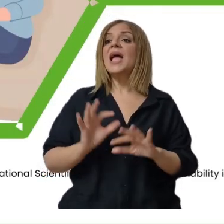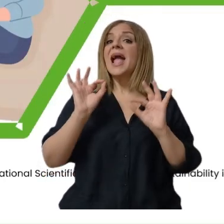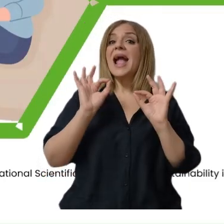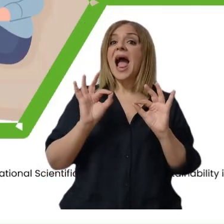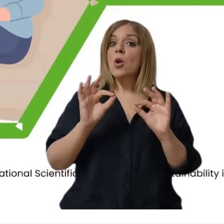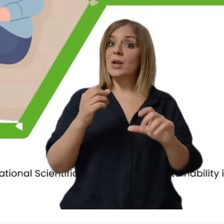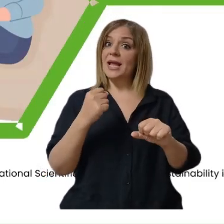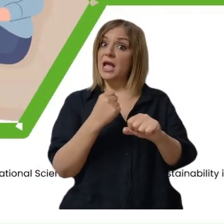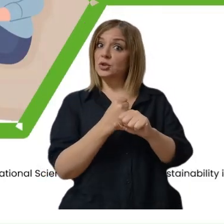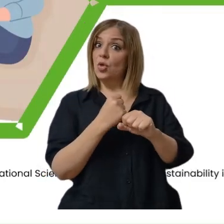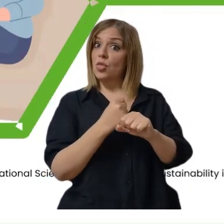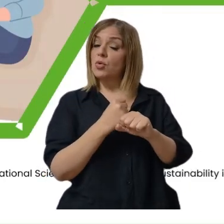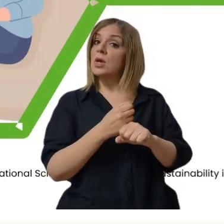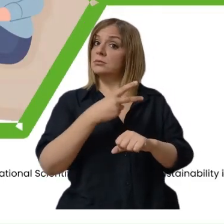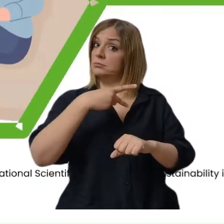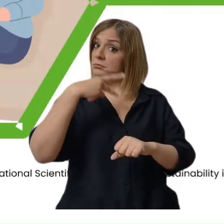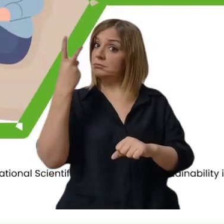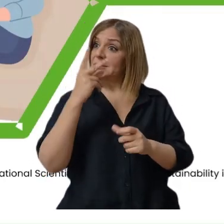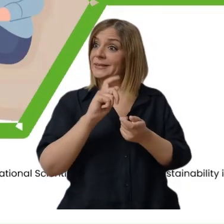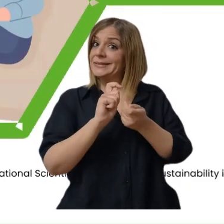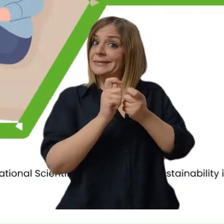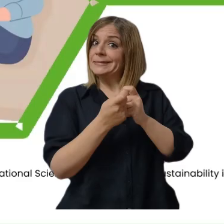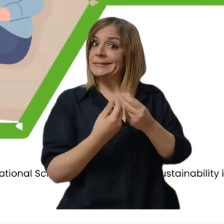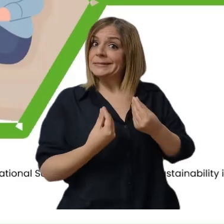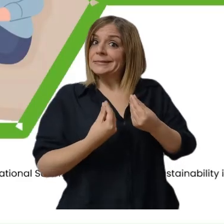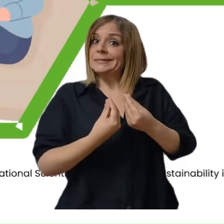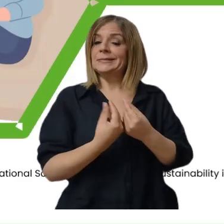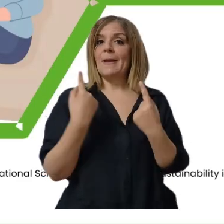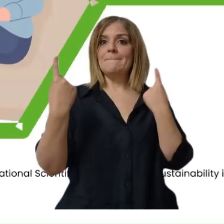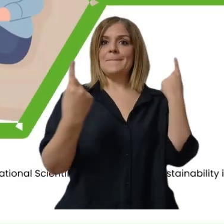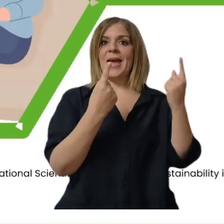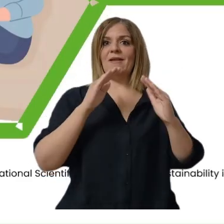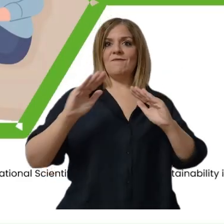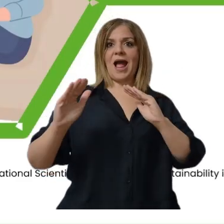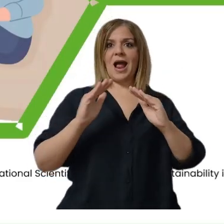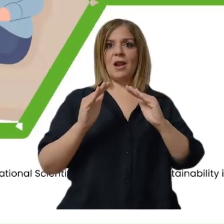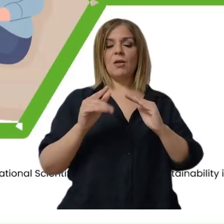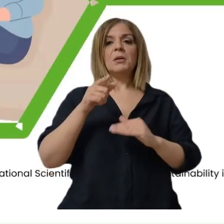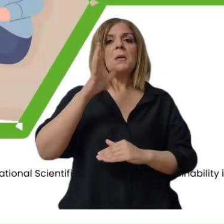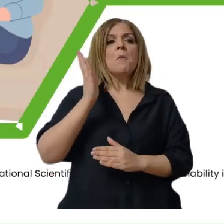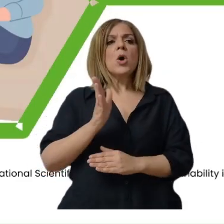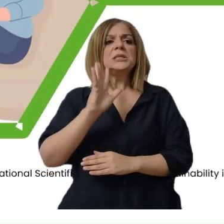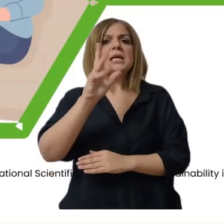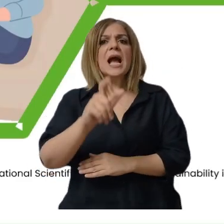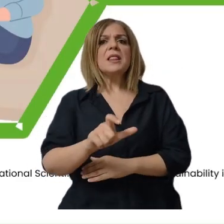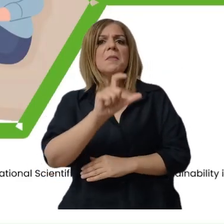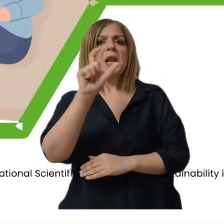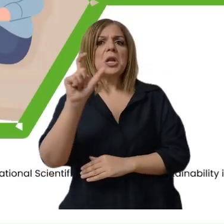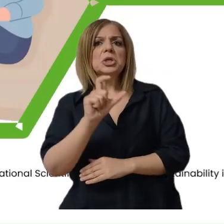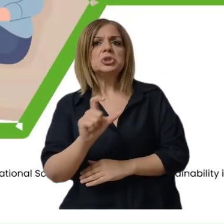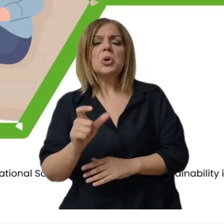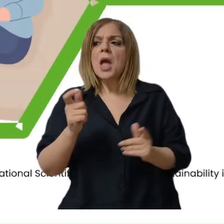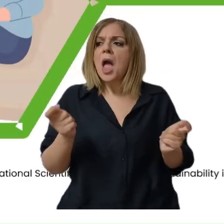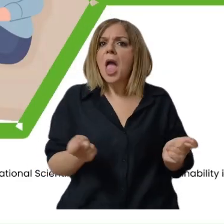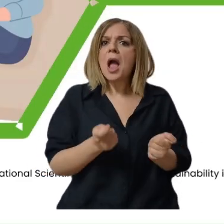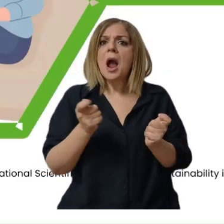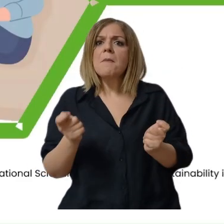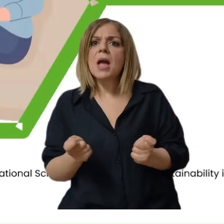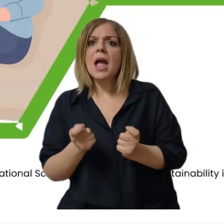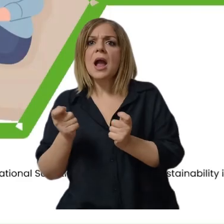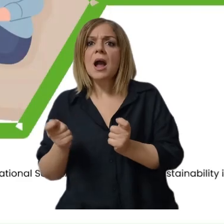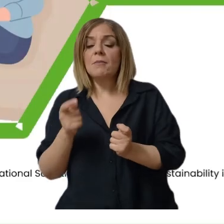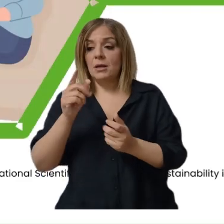regular jobs can also be more green. So you can do daily things and that